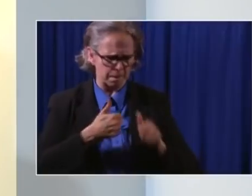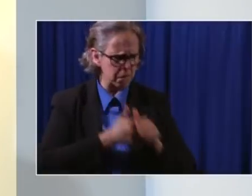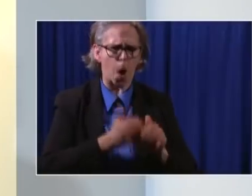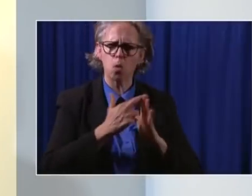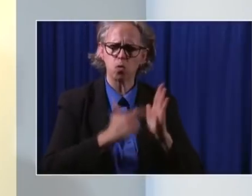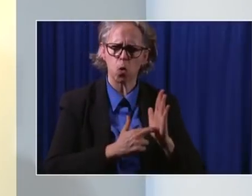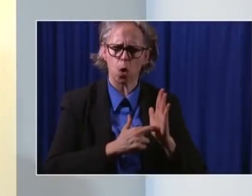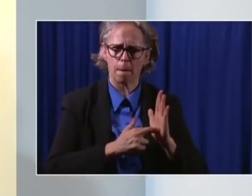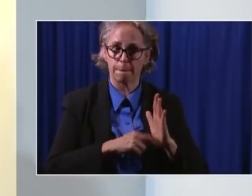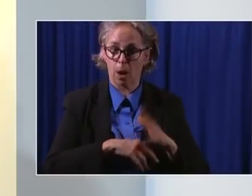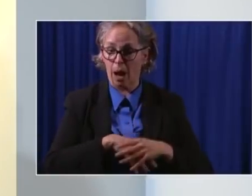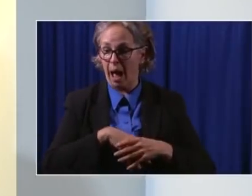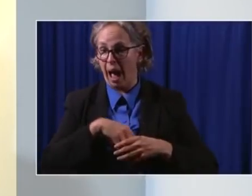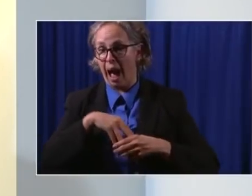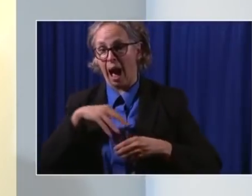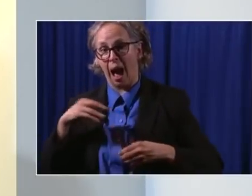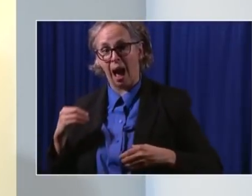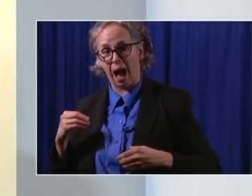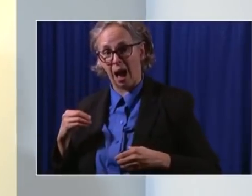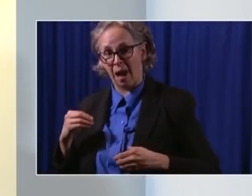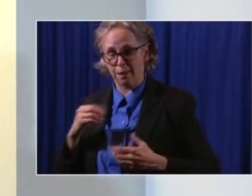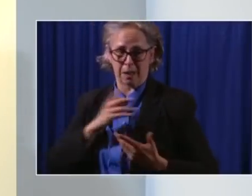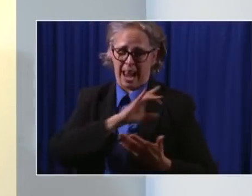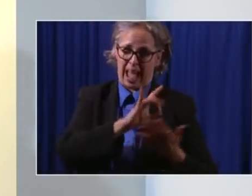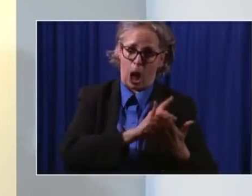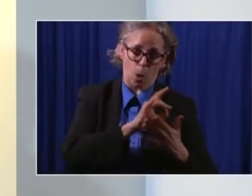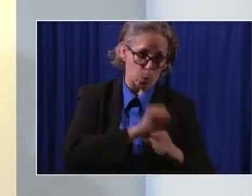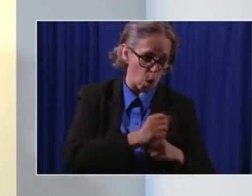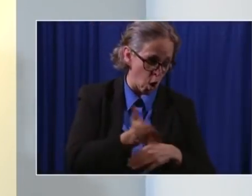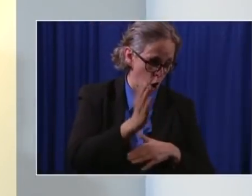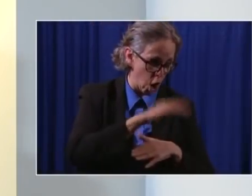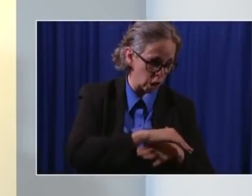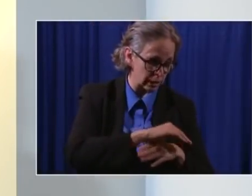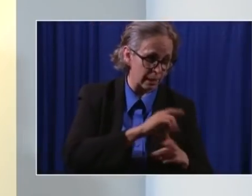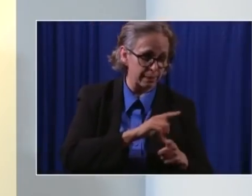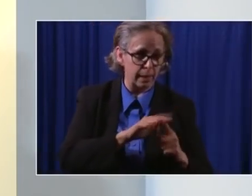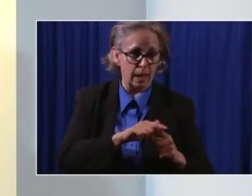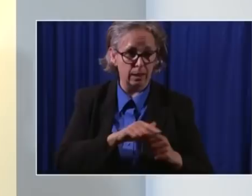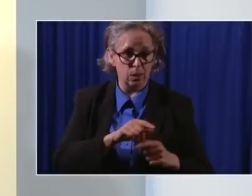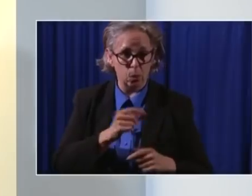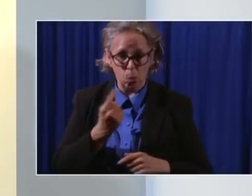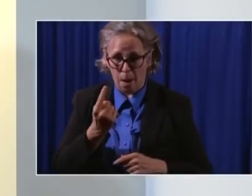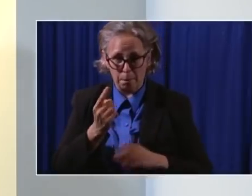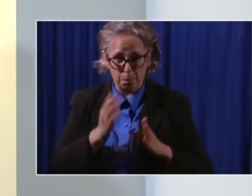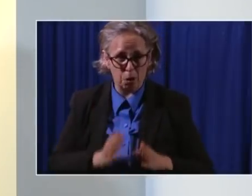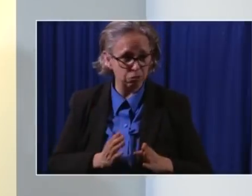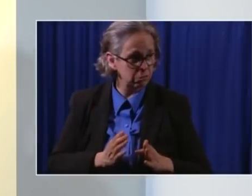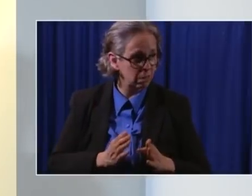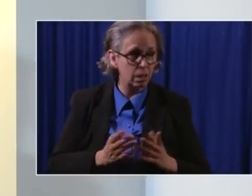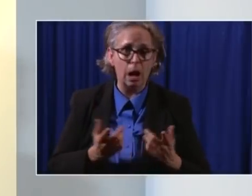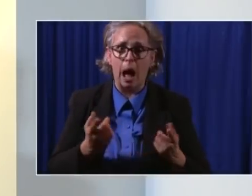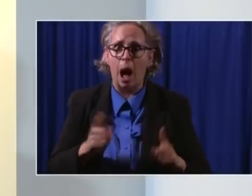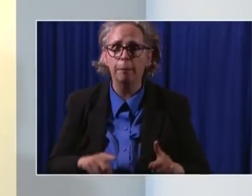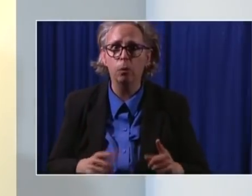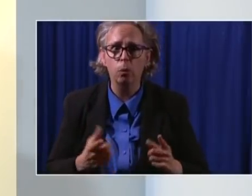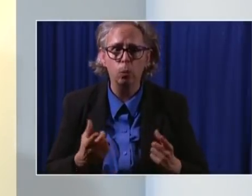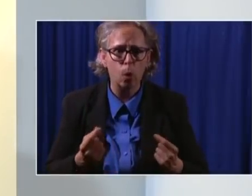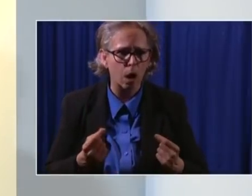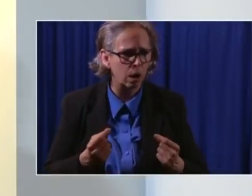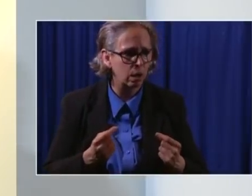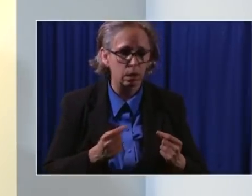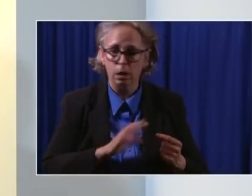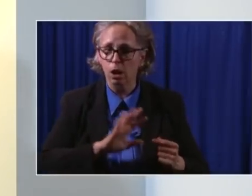of you in that group kind of deviated from that, went out, did something that maybe was a little more risky,